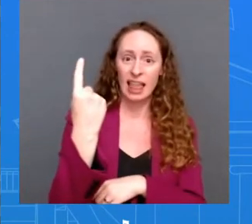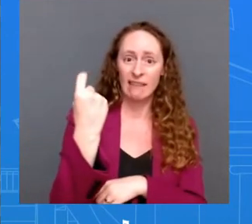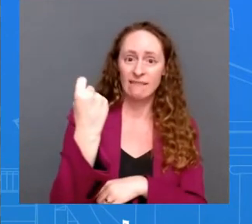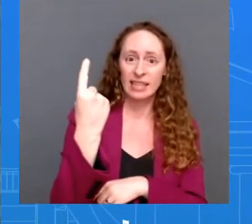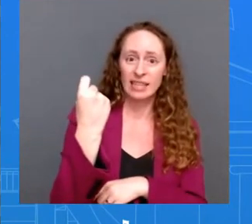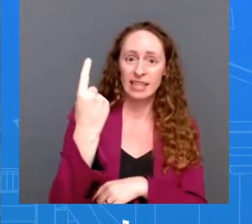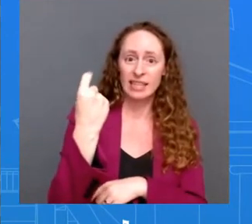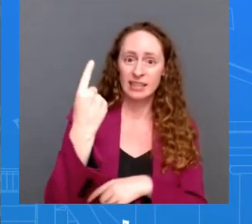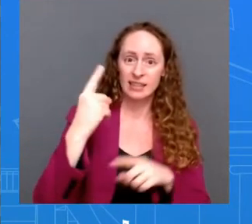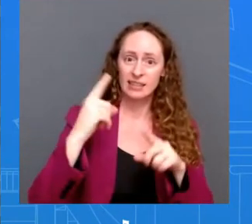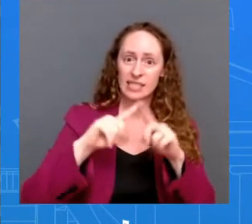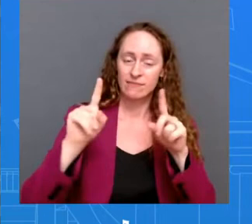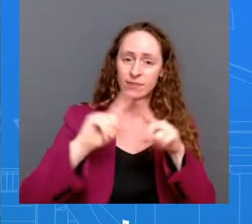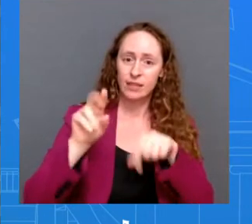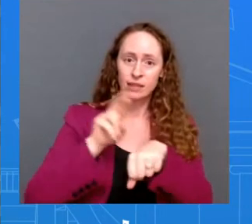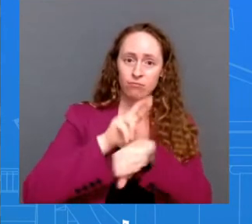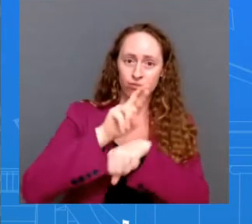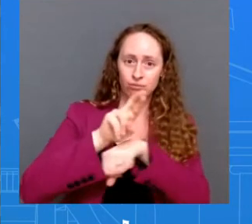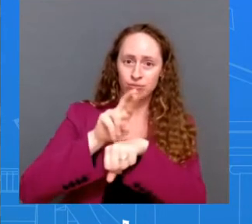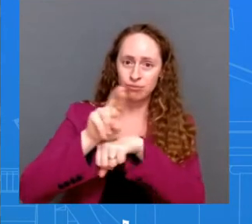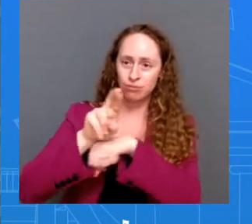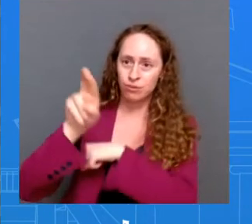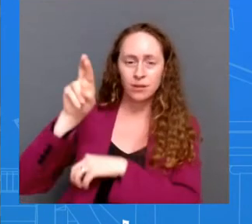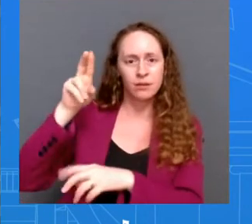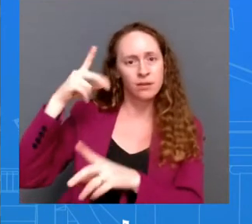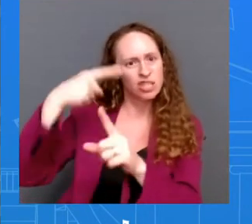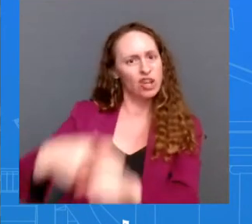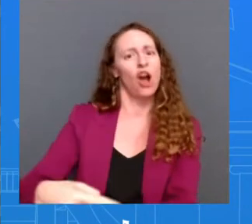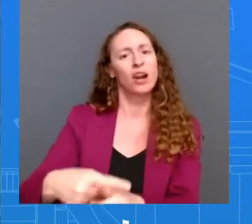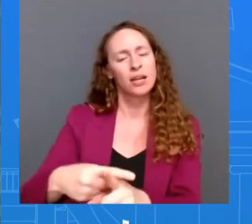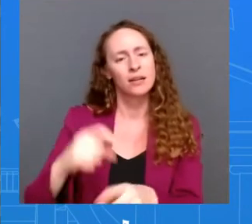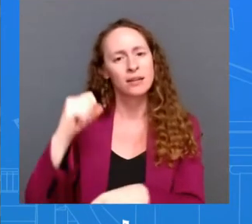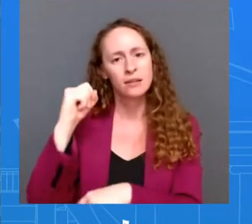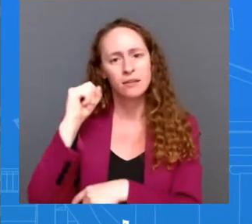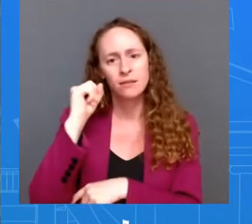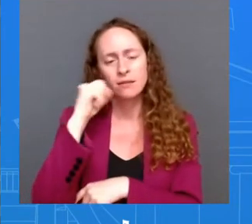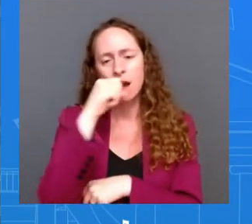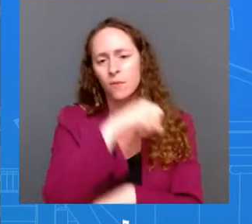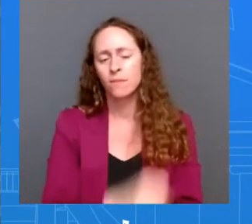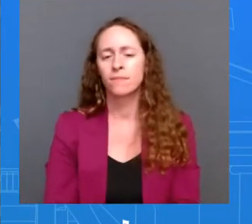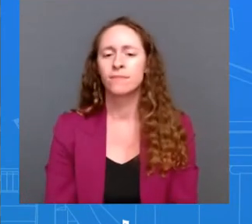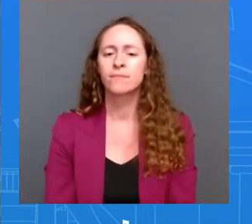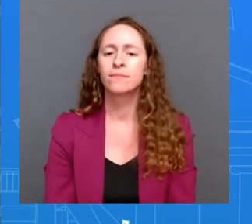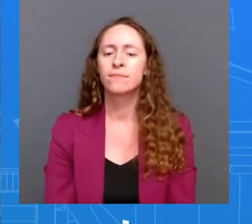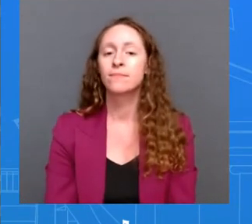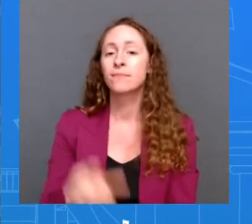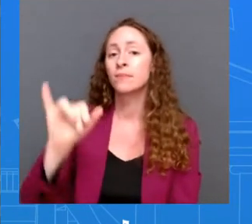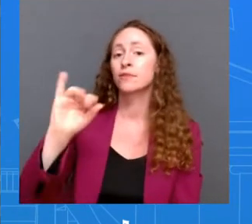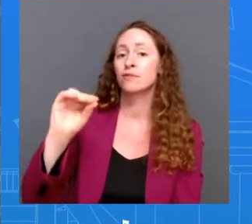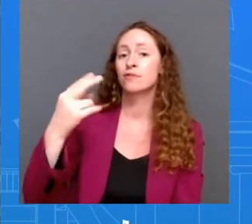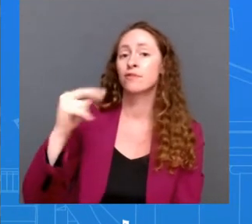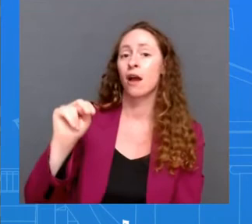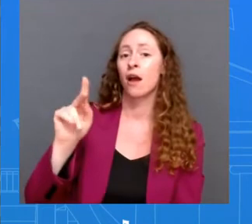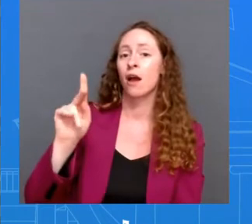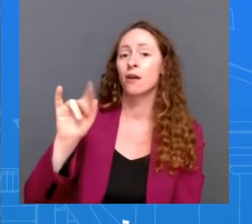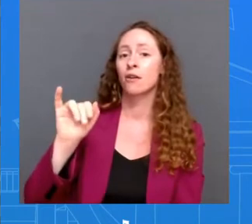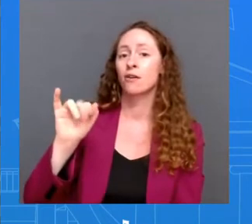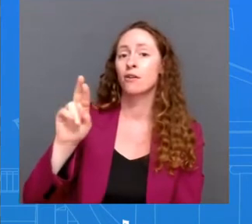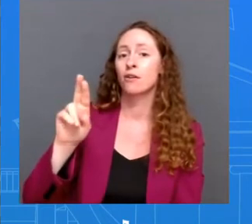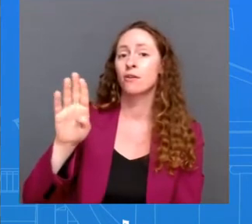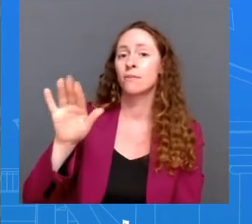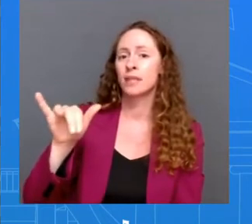National Security Coordinator for Strategic Communications, John Kirby, is here to join me today, and he'll take over and take your